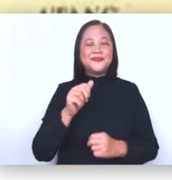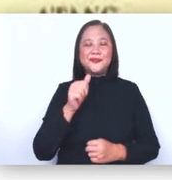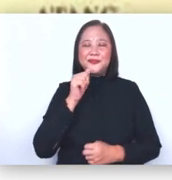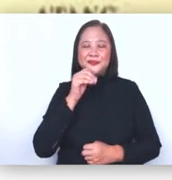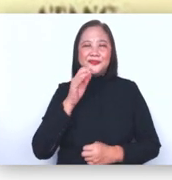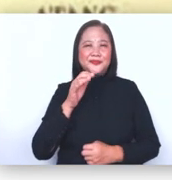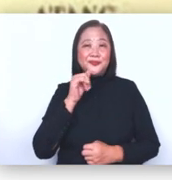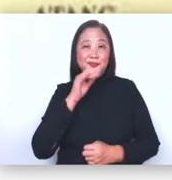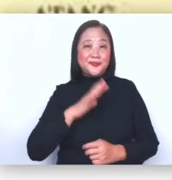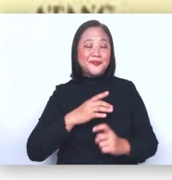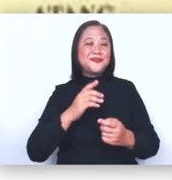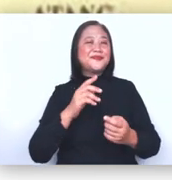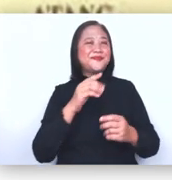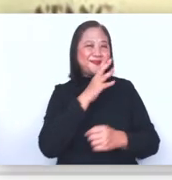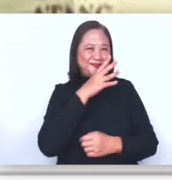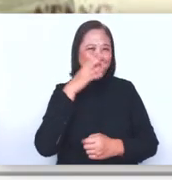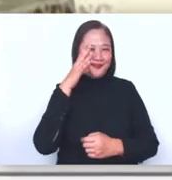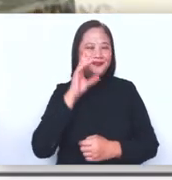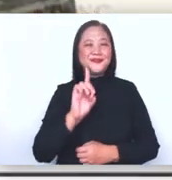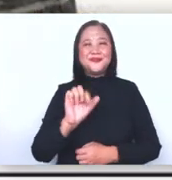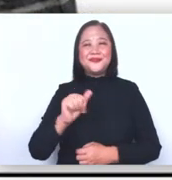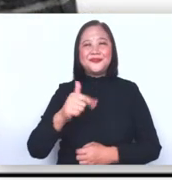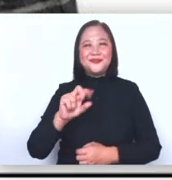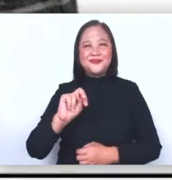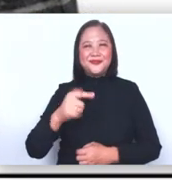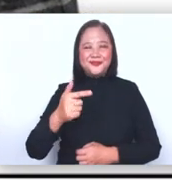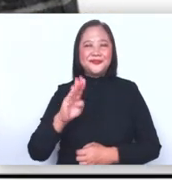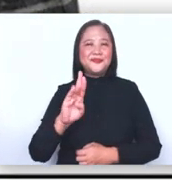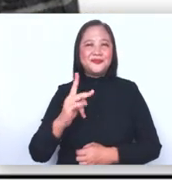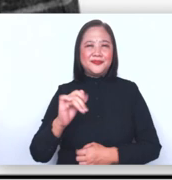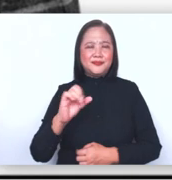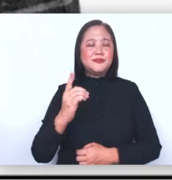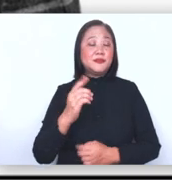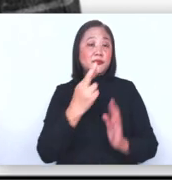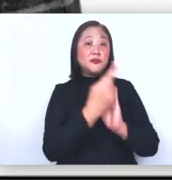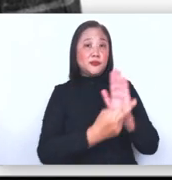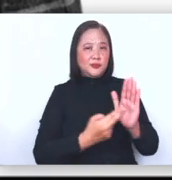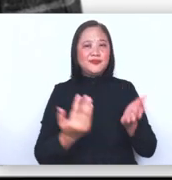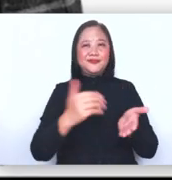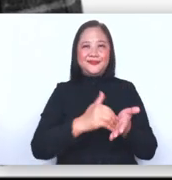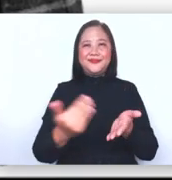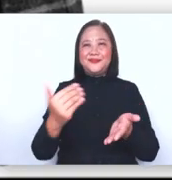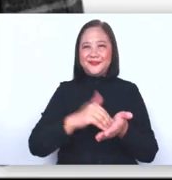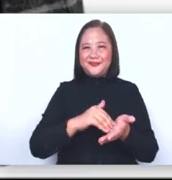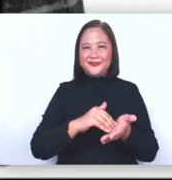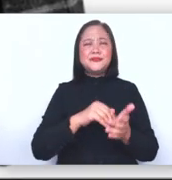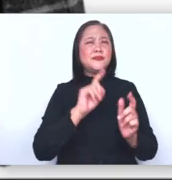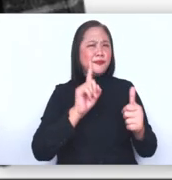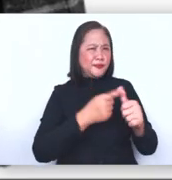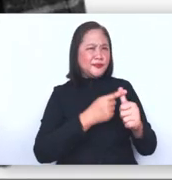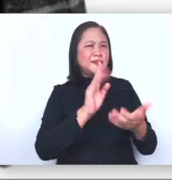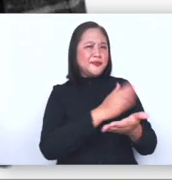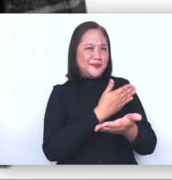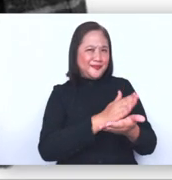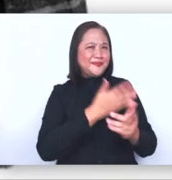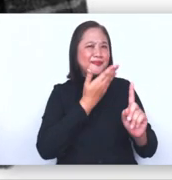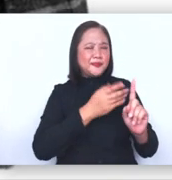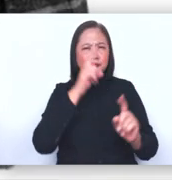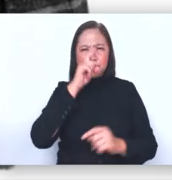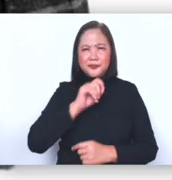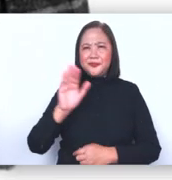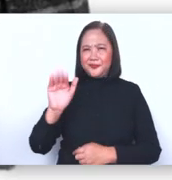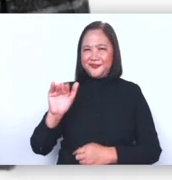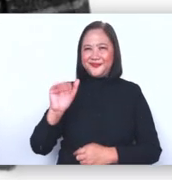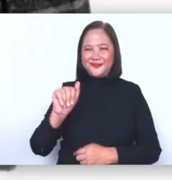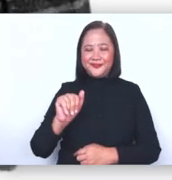It was a role she reprised many times over since she first sang it as a 15-year-old girl.